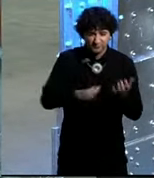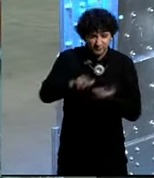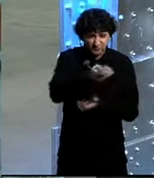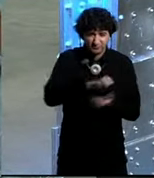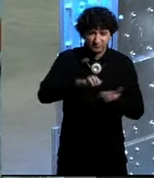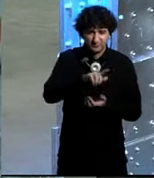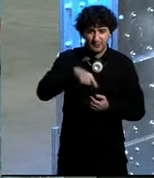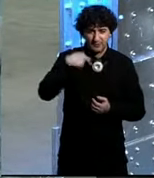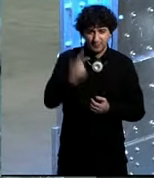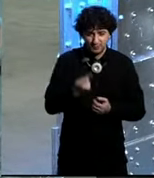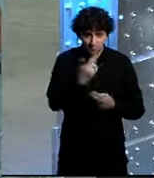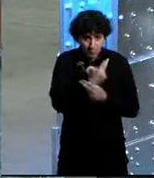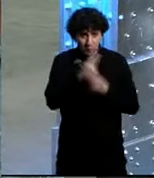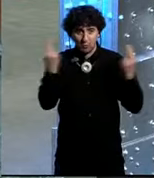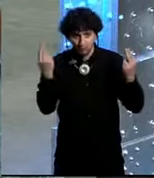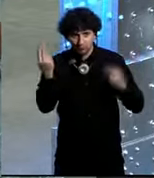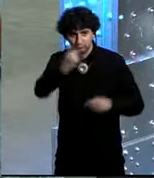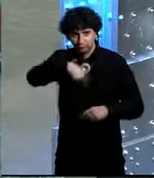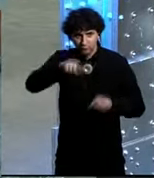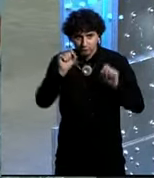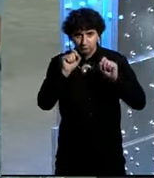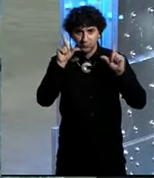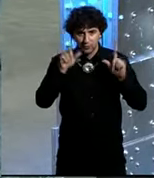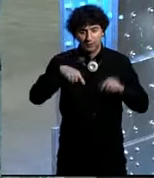and through the media,